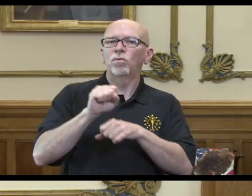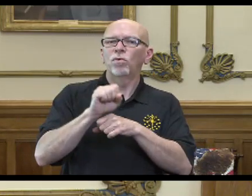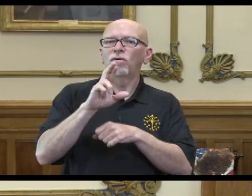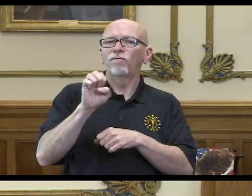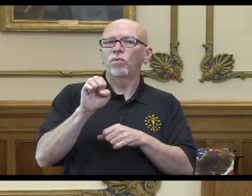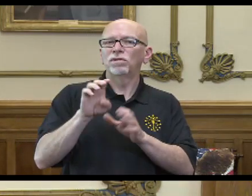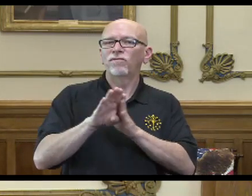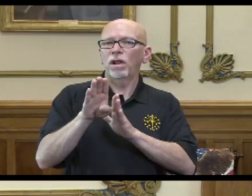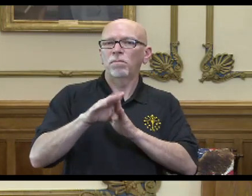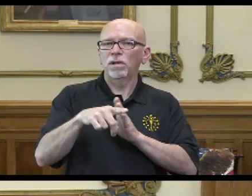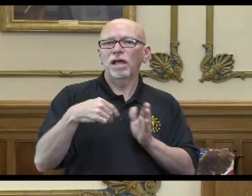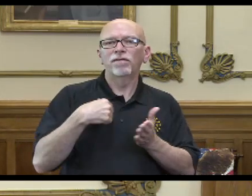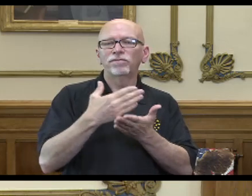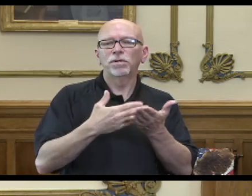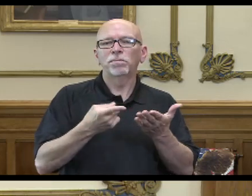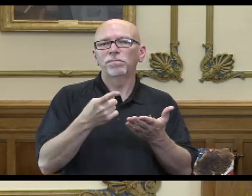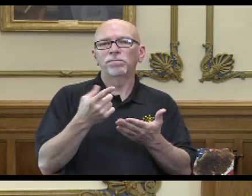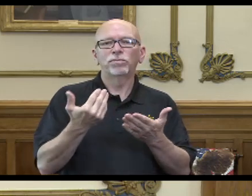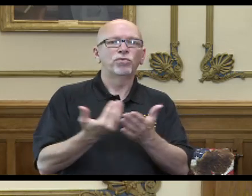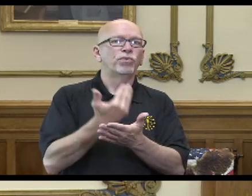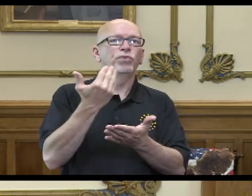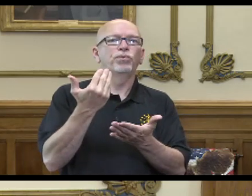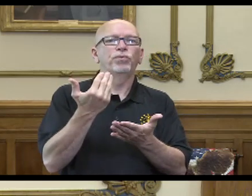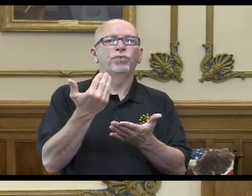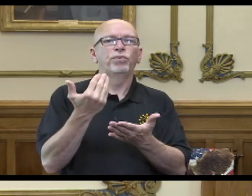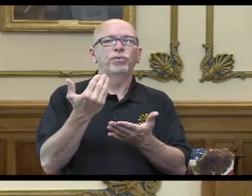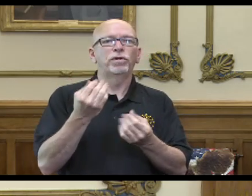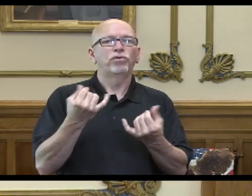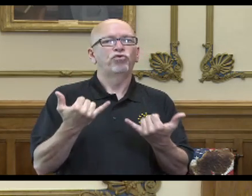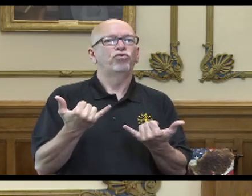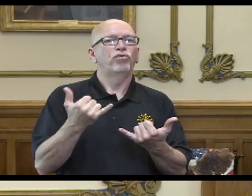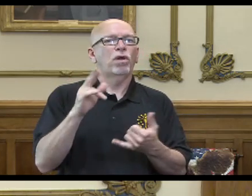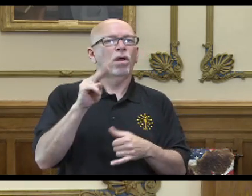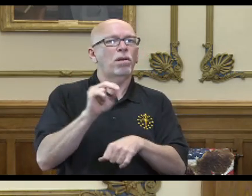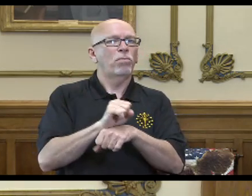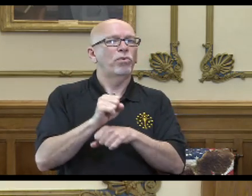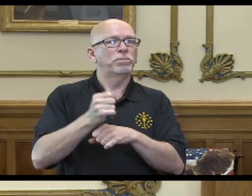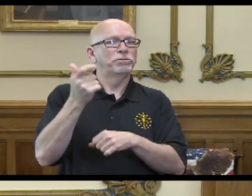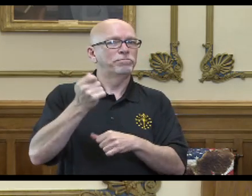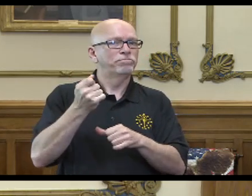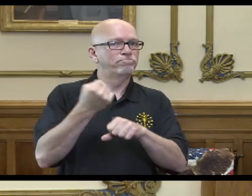got some new and current unemployment numbers to share.